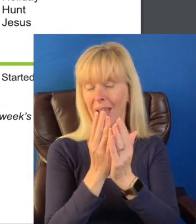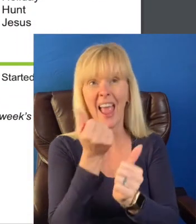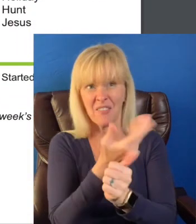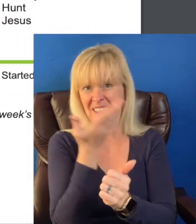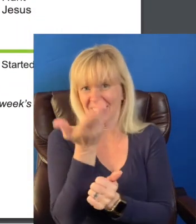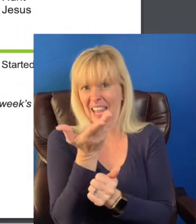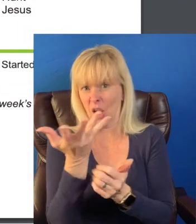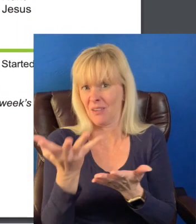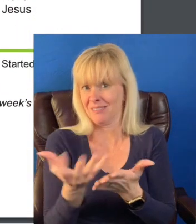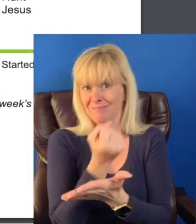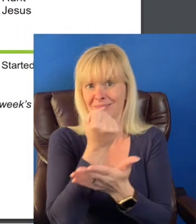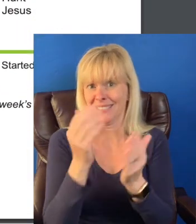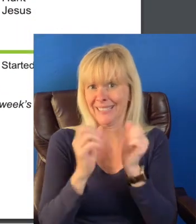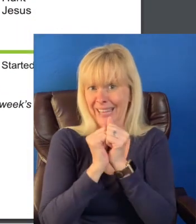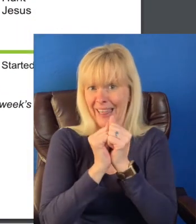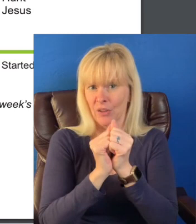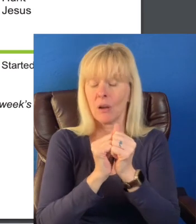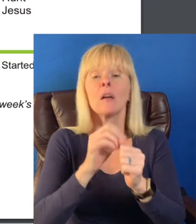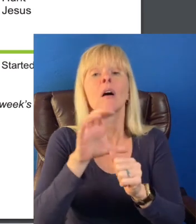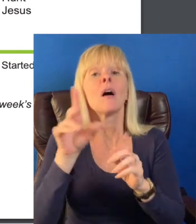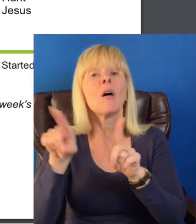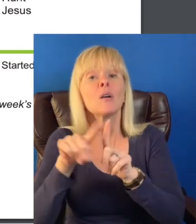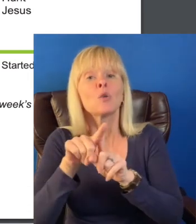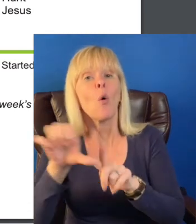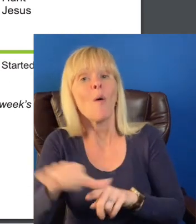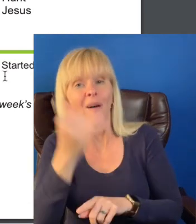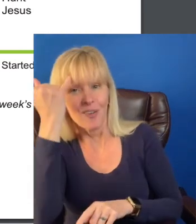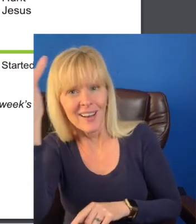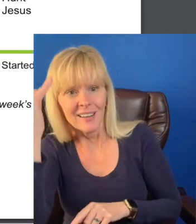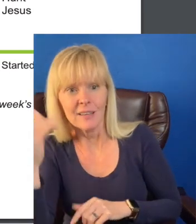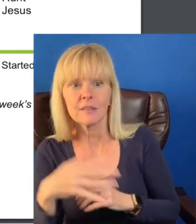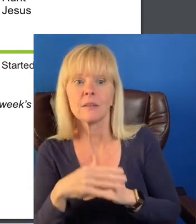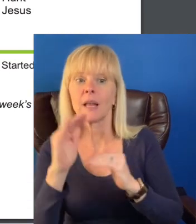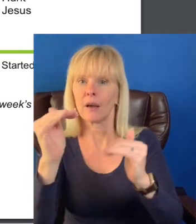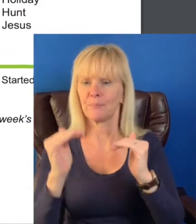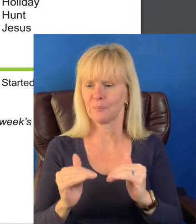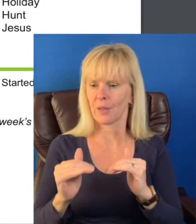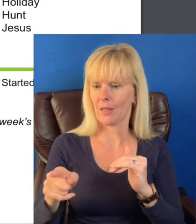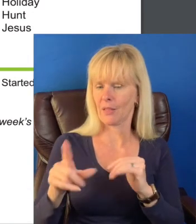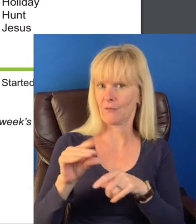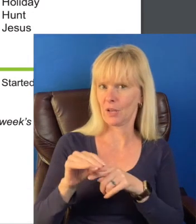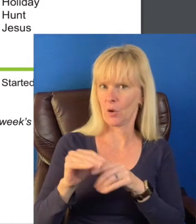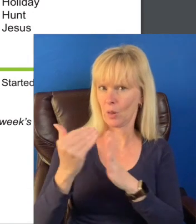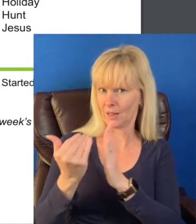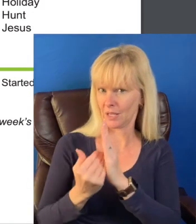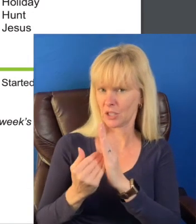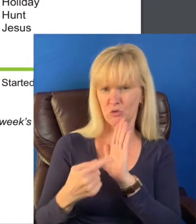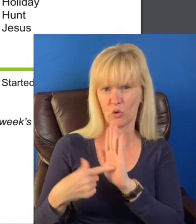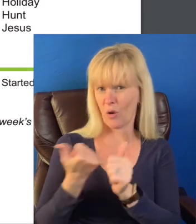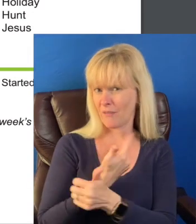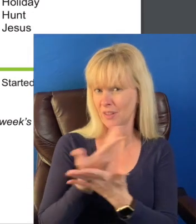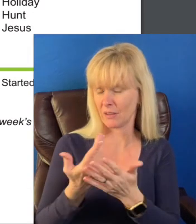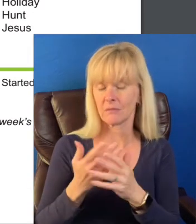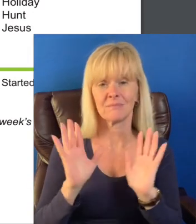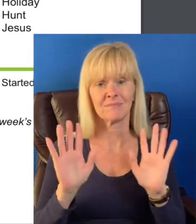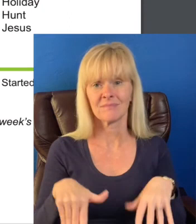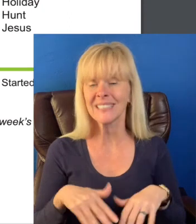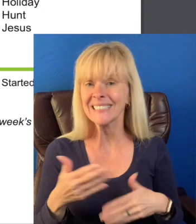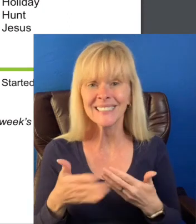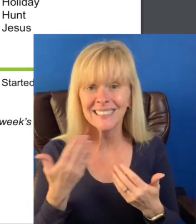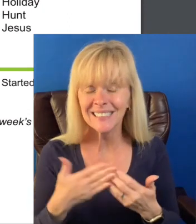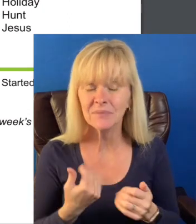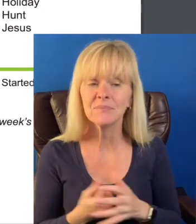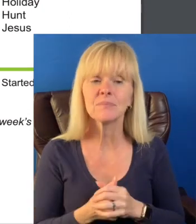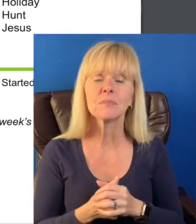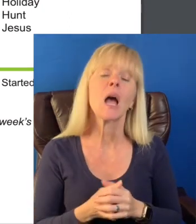and it gives you additional ideas. This takes you to the video playlist showing you everything. So that's kind of how it works. I